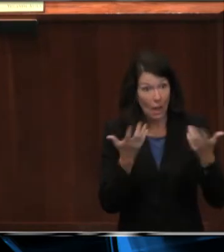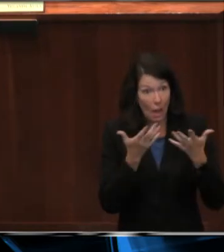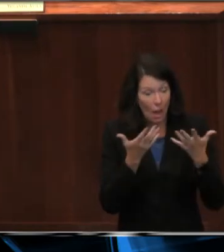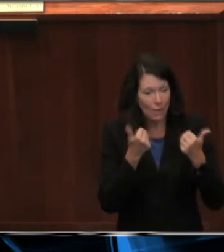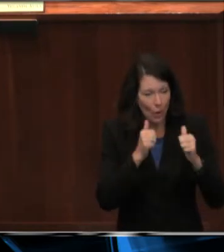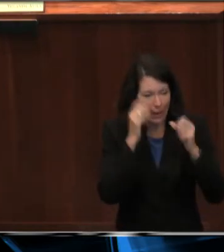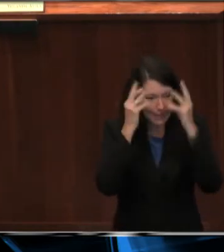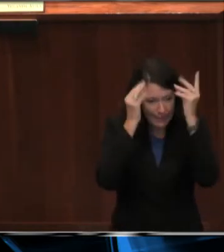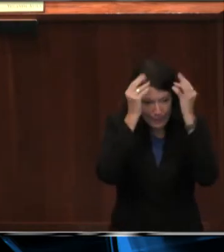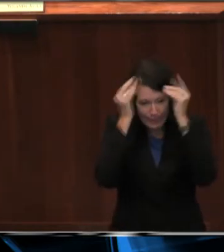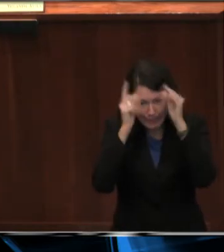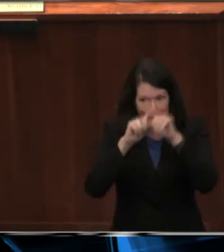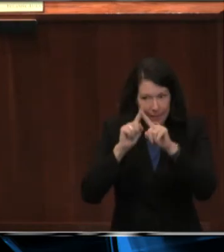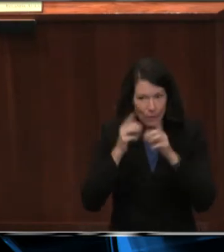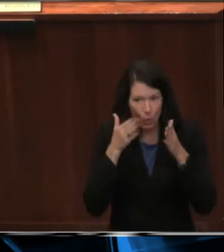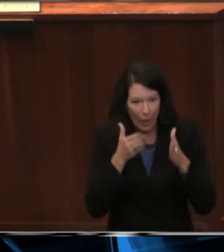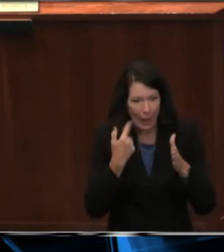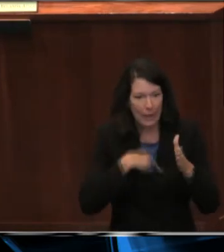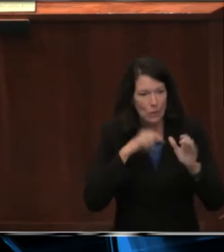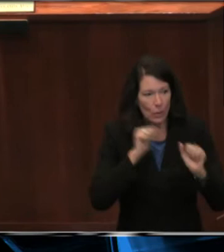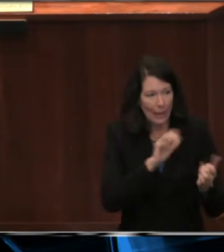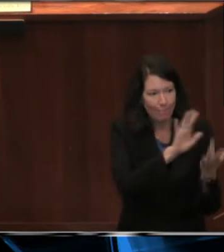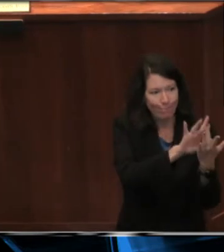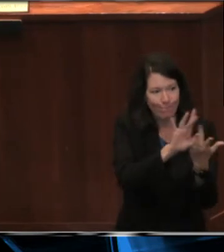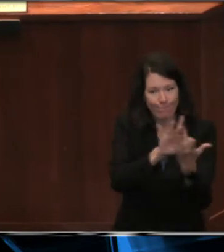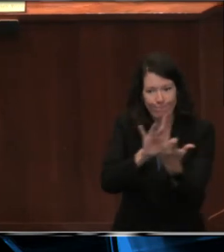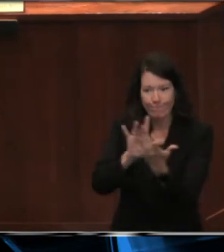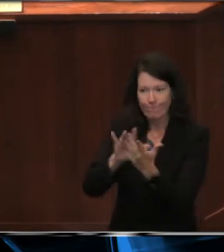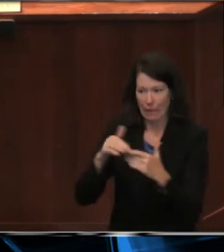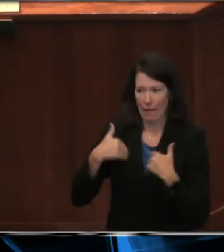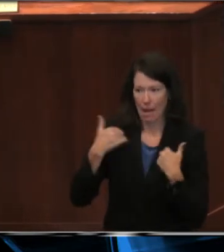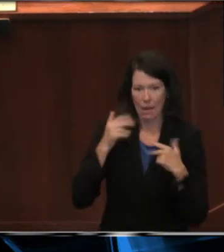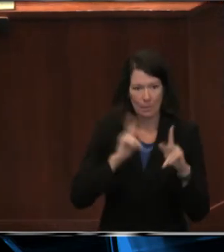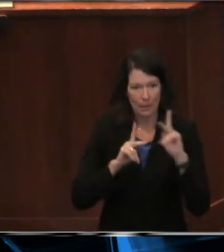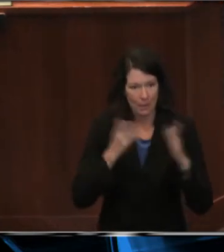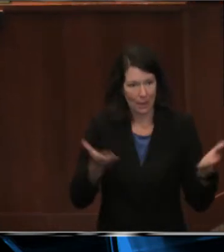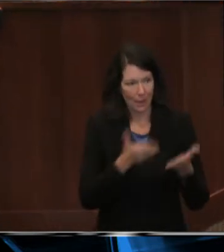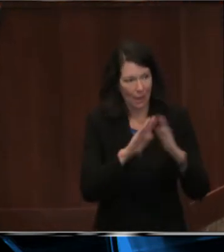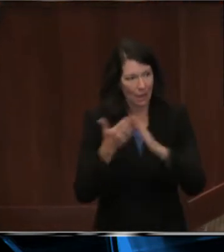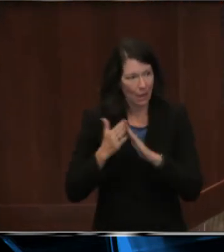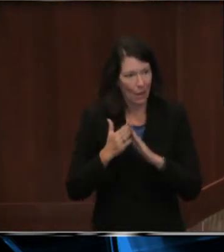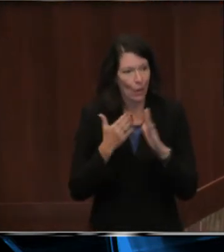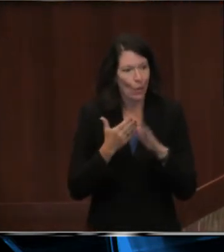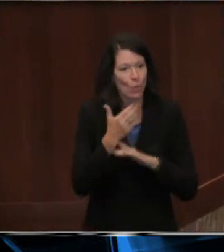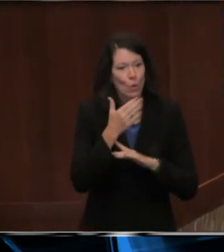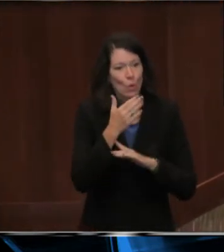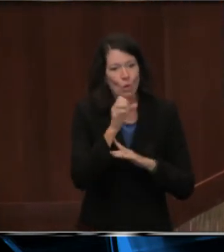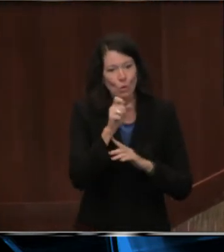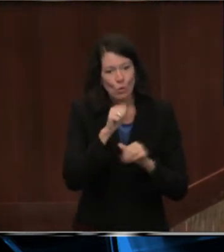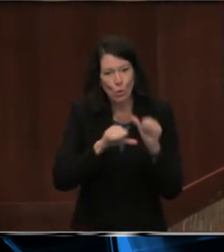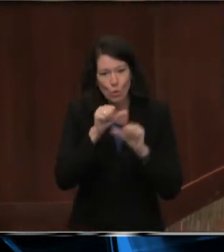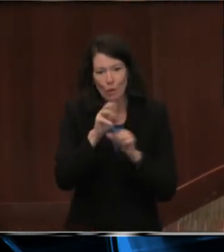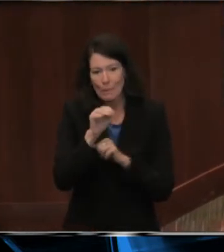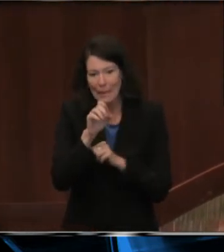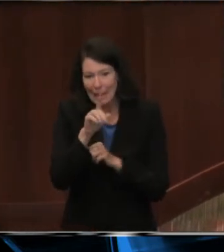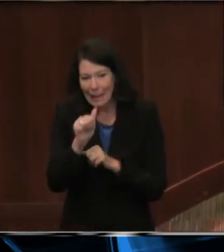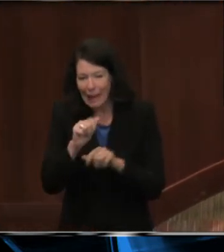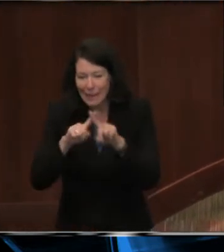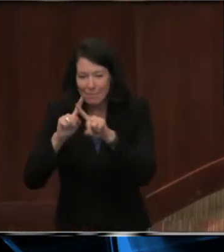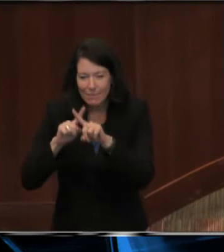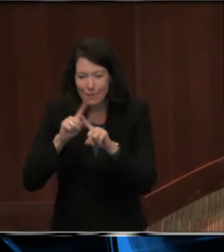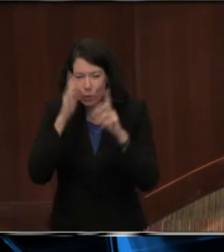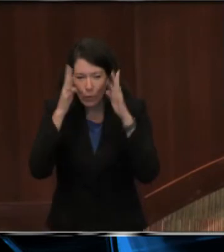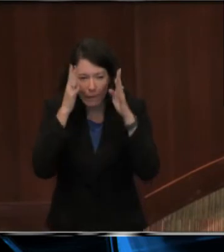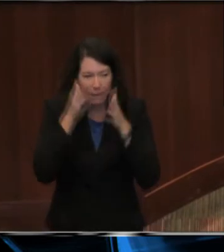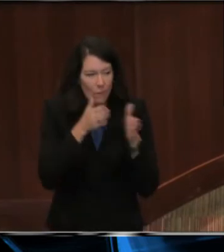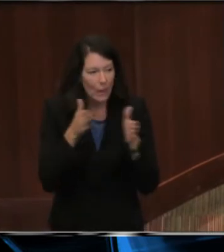to brainstorm creative ways that we can reach the young people in our community through social media and different creative